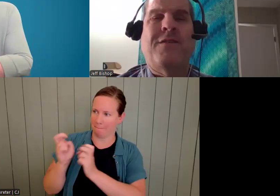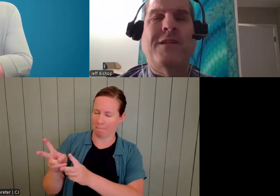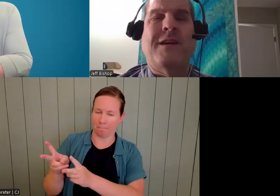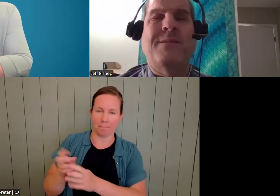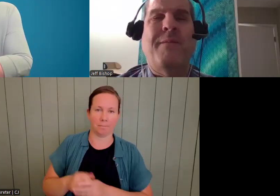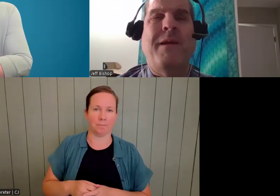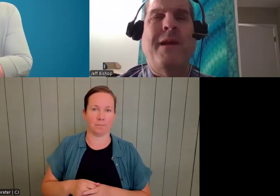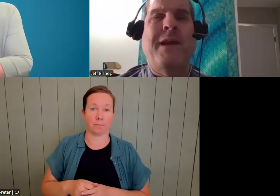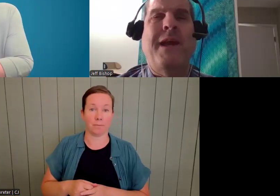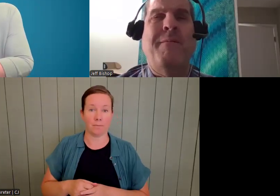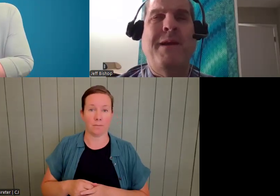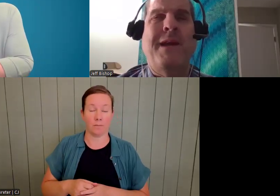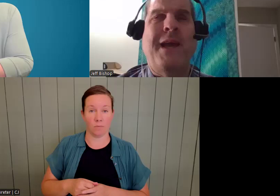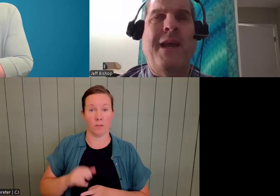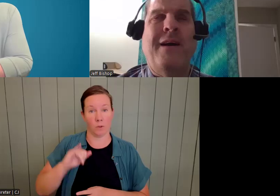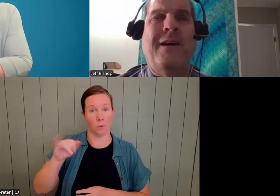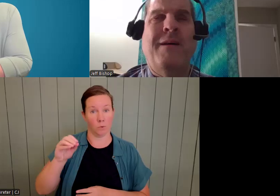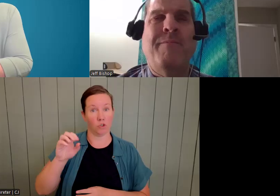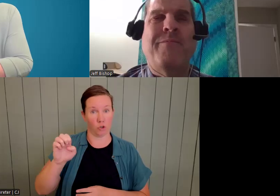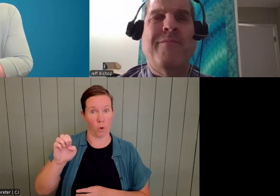He first talks about